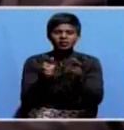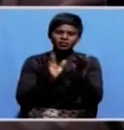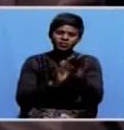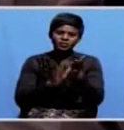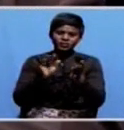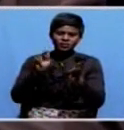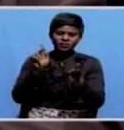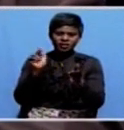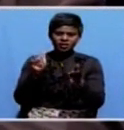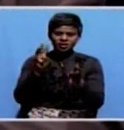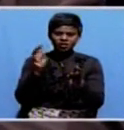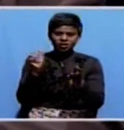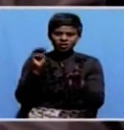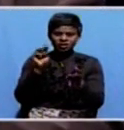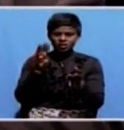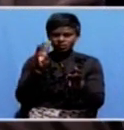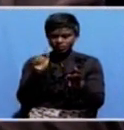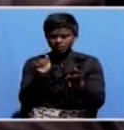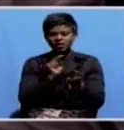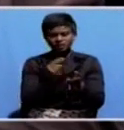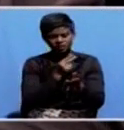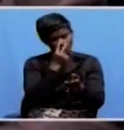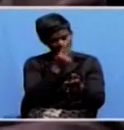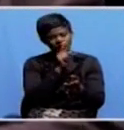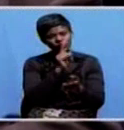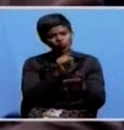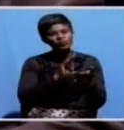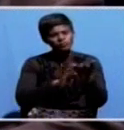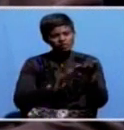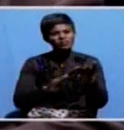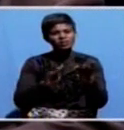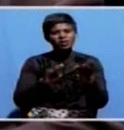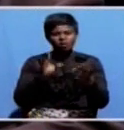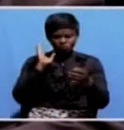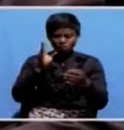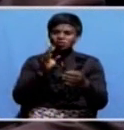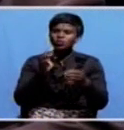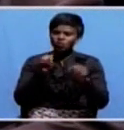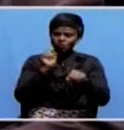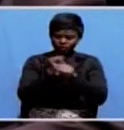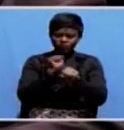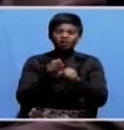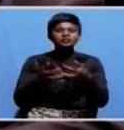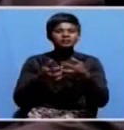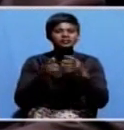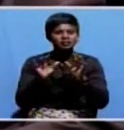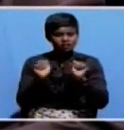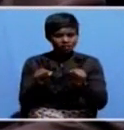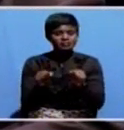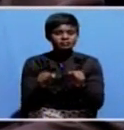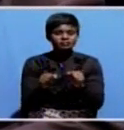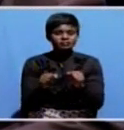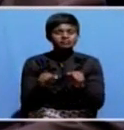that you can also be an engineer. You don't have to remain at Kawambwa Secondary School as a pupil forever and ever.